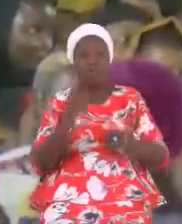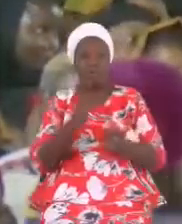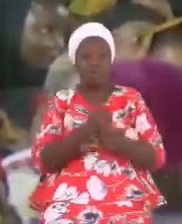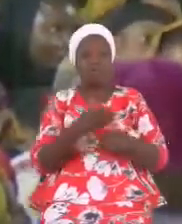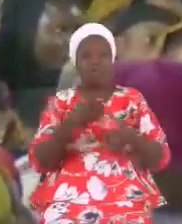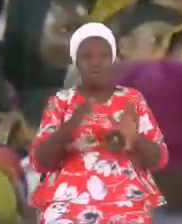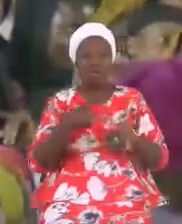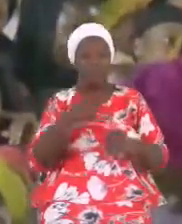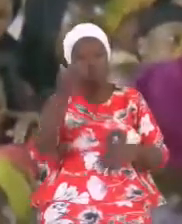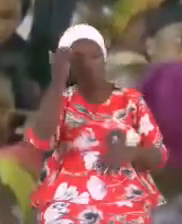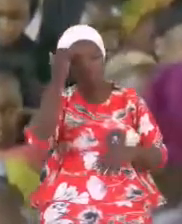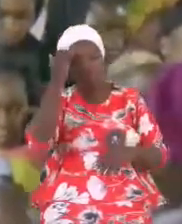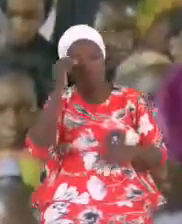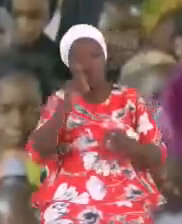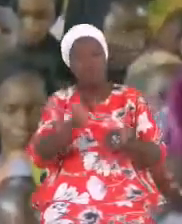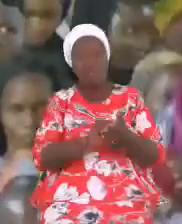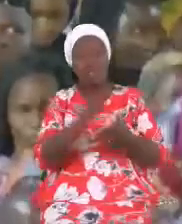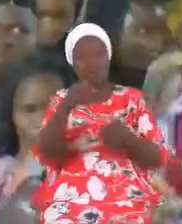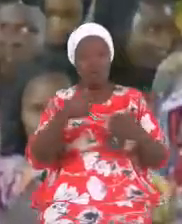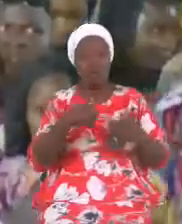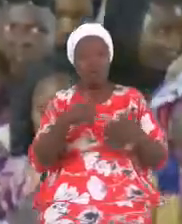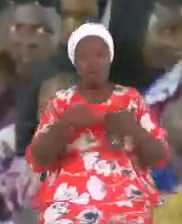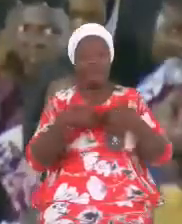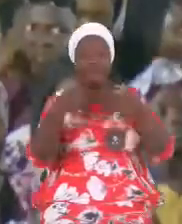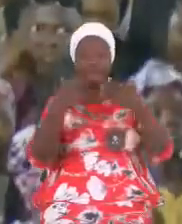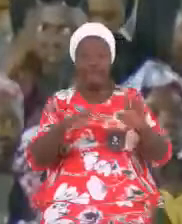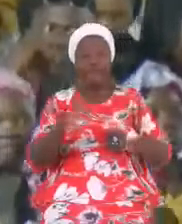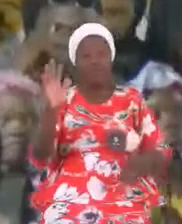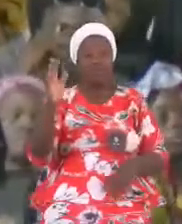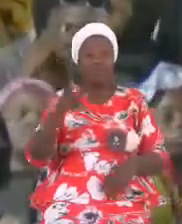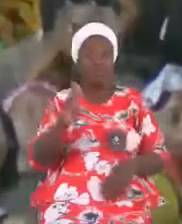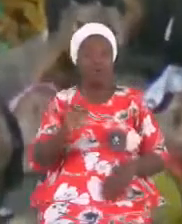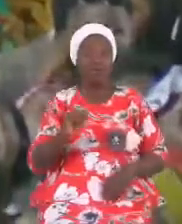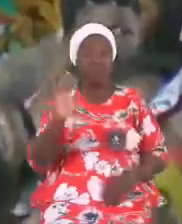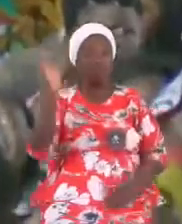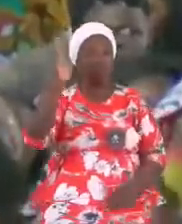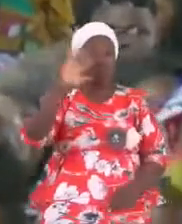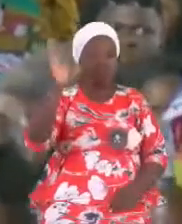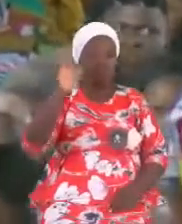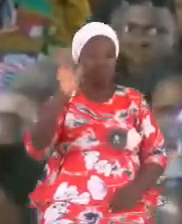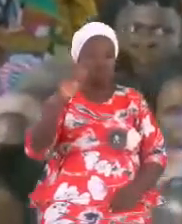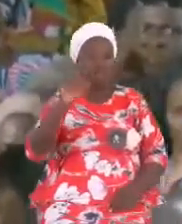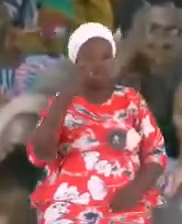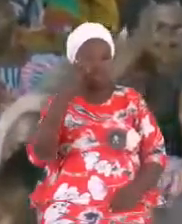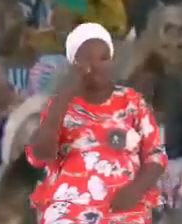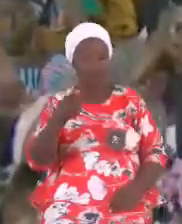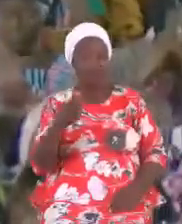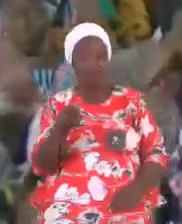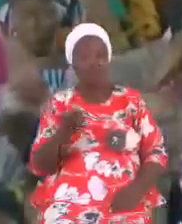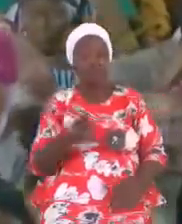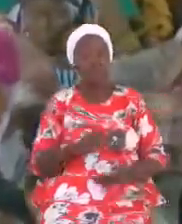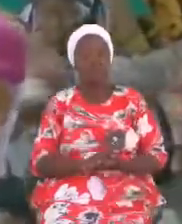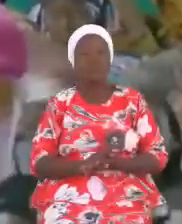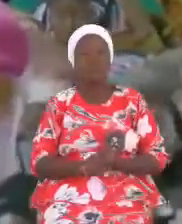Counselors, if you have finished, you can wave your hand at me.